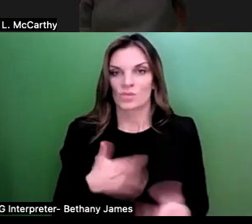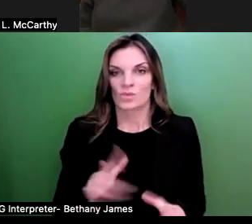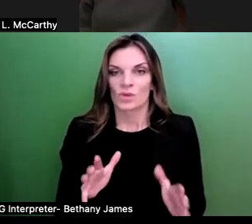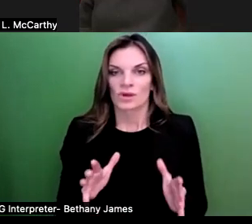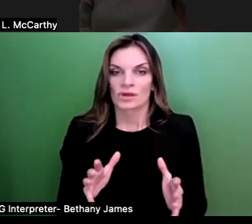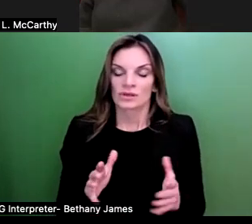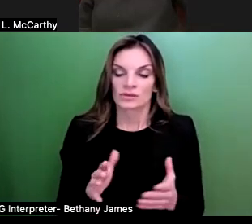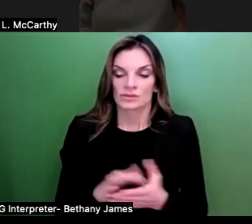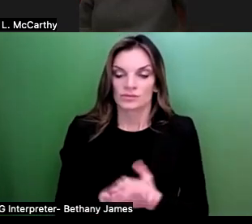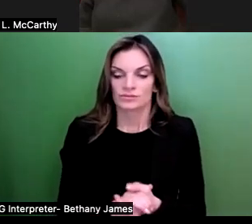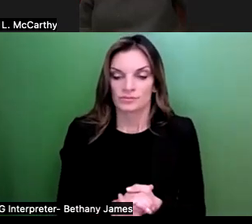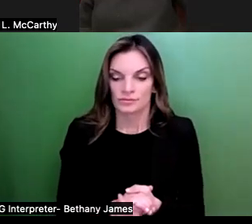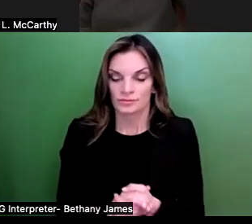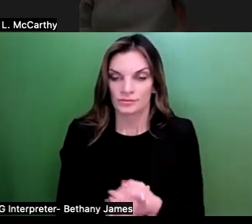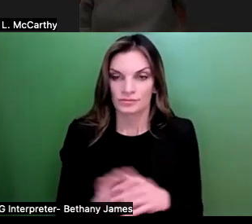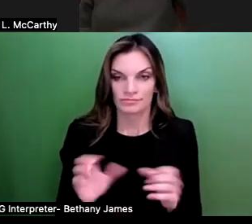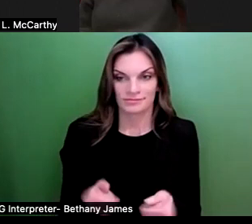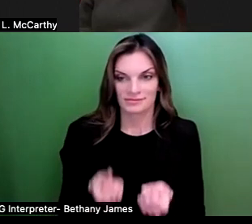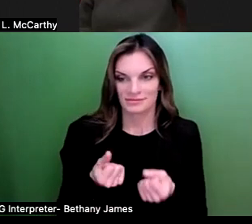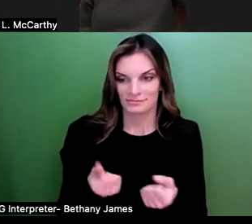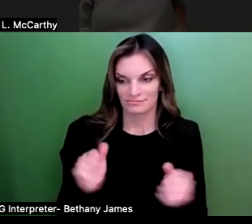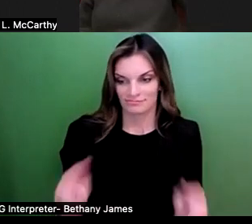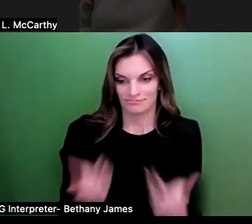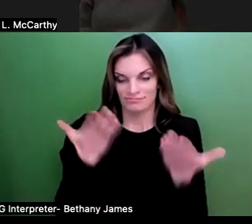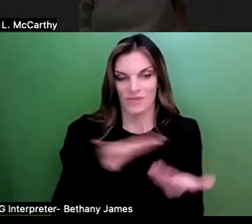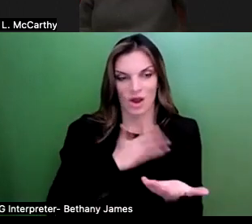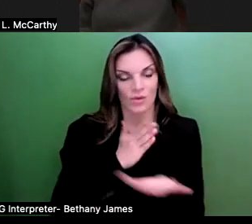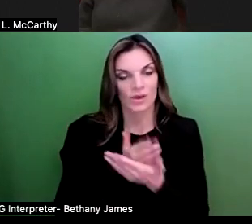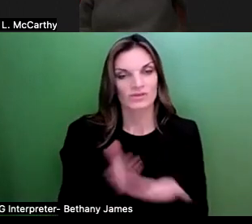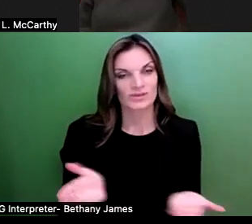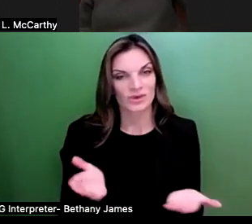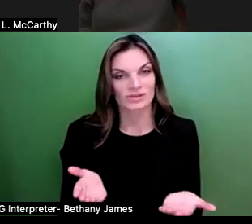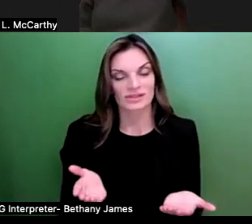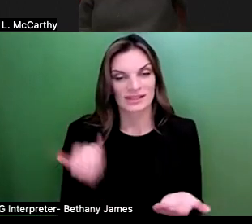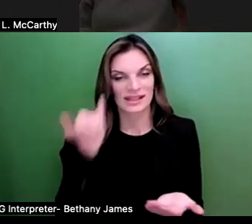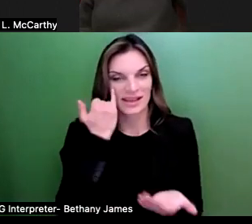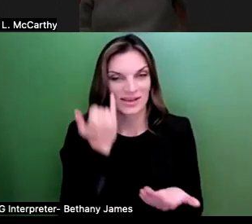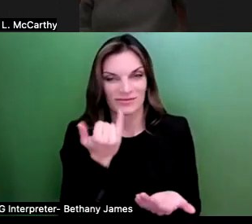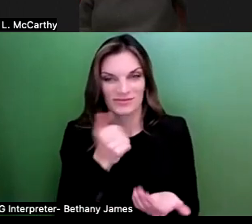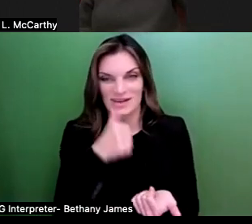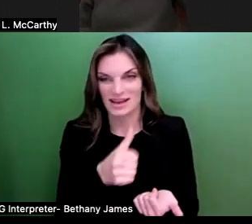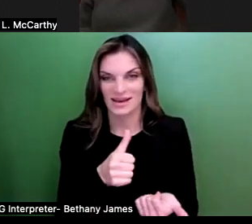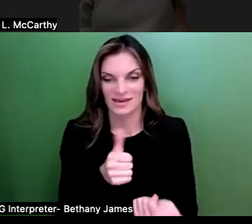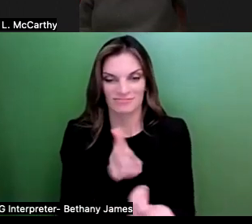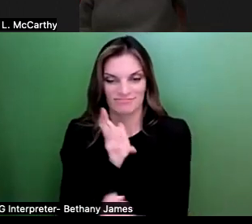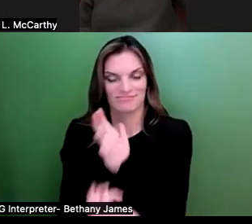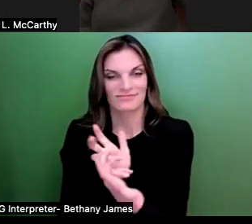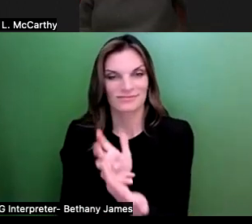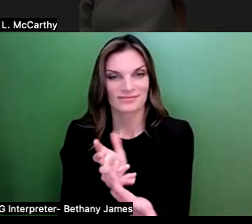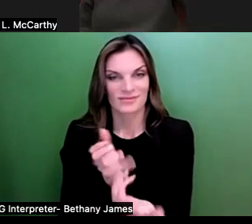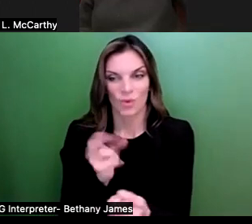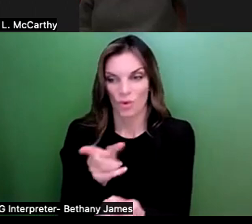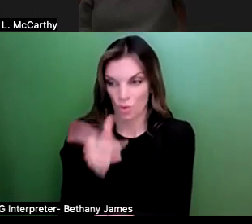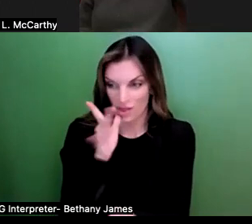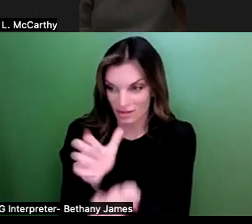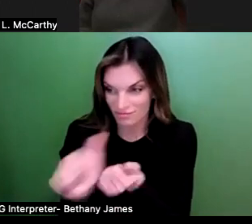of village resources in places where it's going to receive a lot of damage over